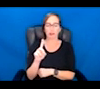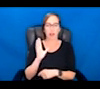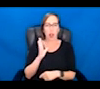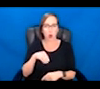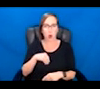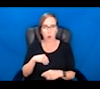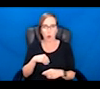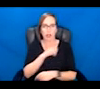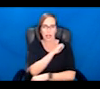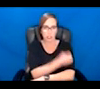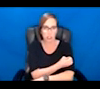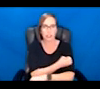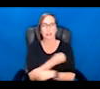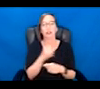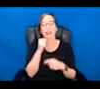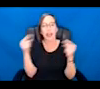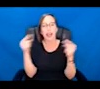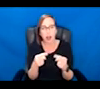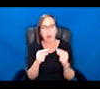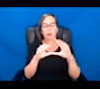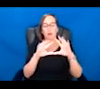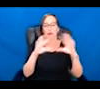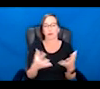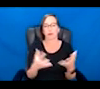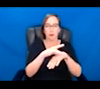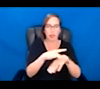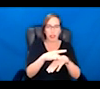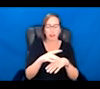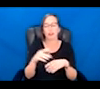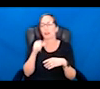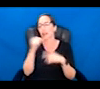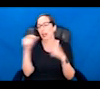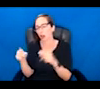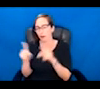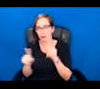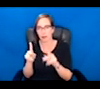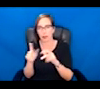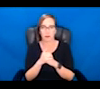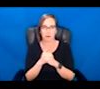don't pollute and harm people and planet. So I want to